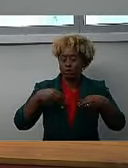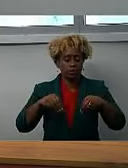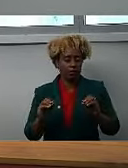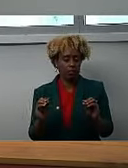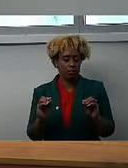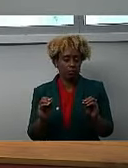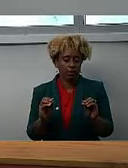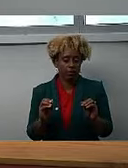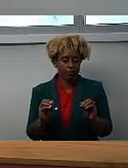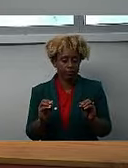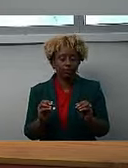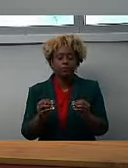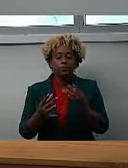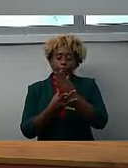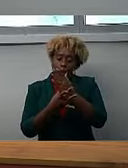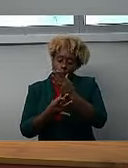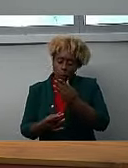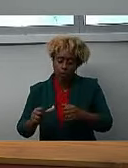Oil and gas.